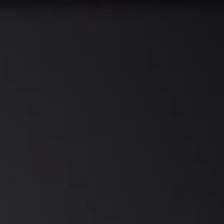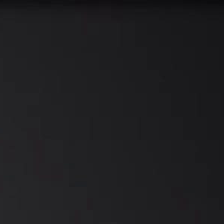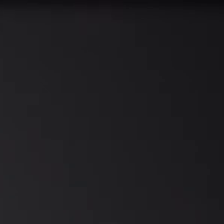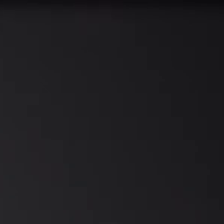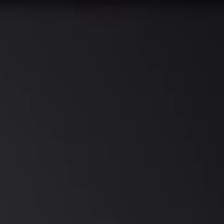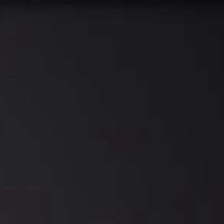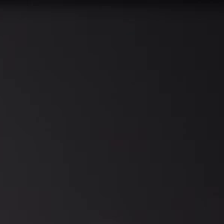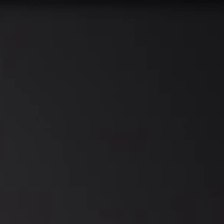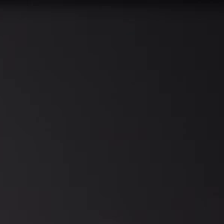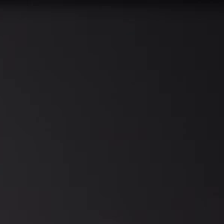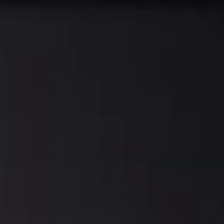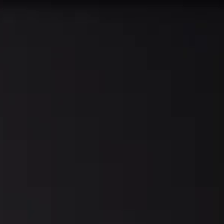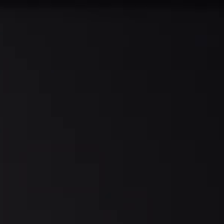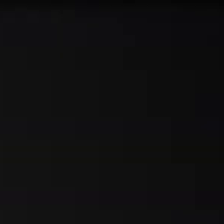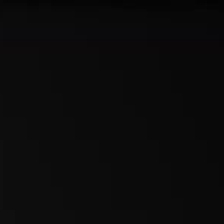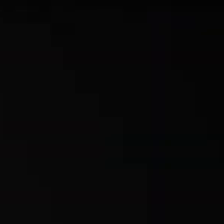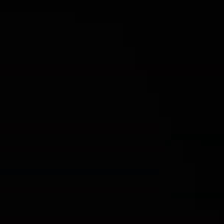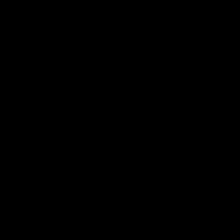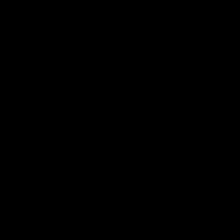cupertino.org/coronavirus.